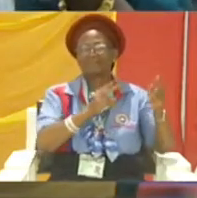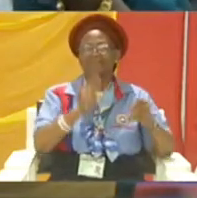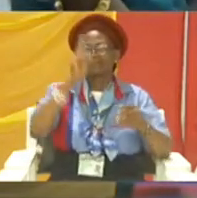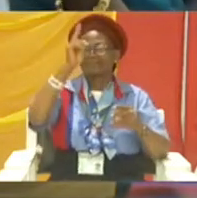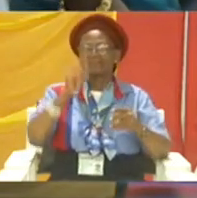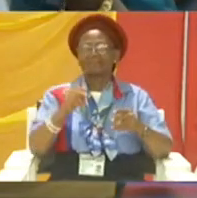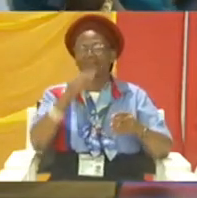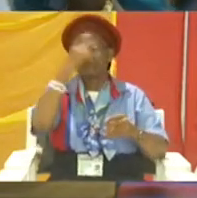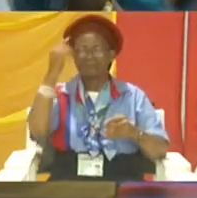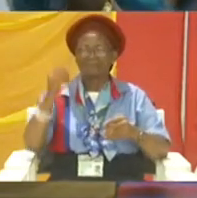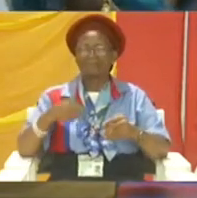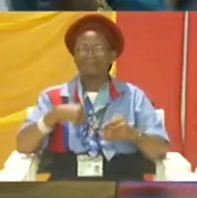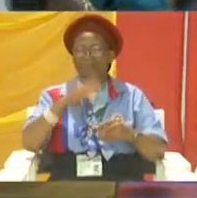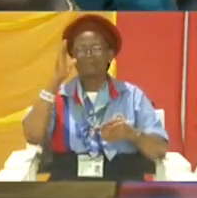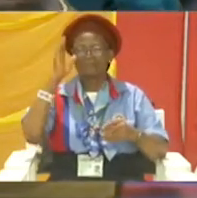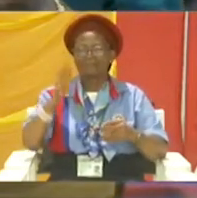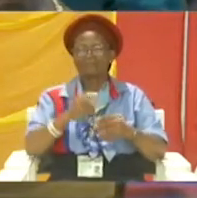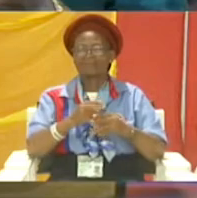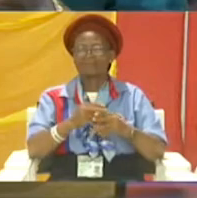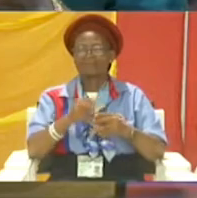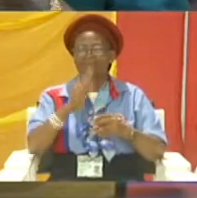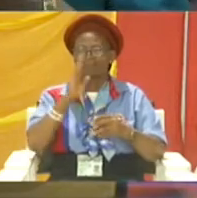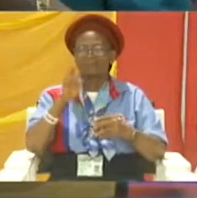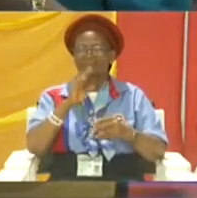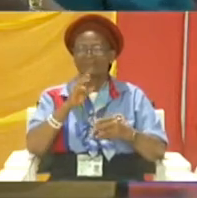be praying for salvation.